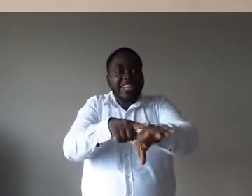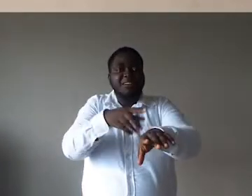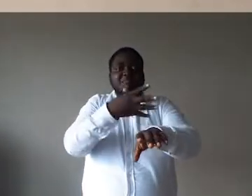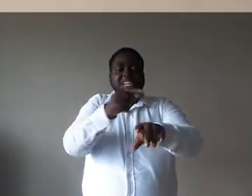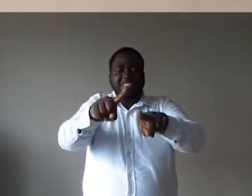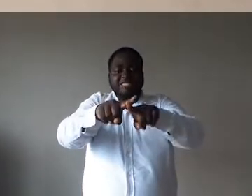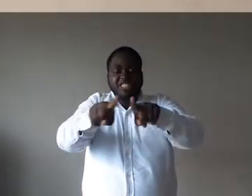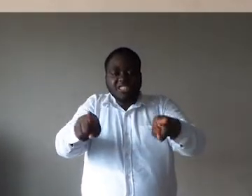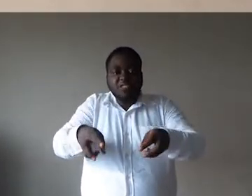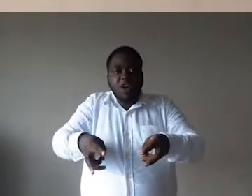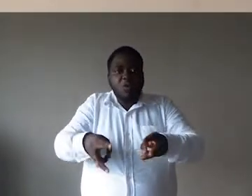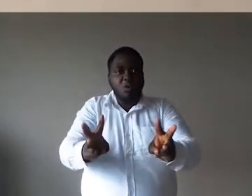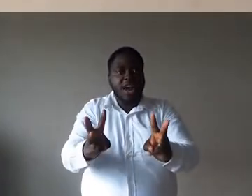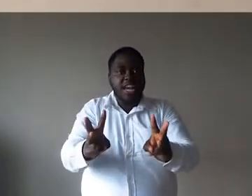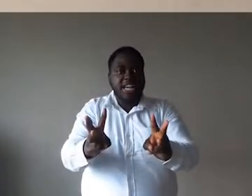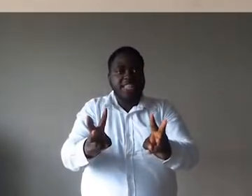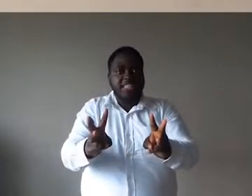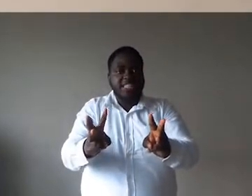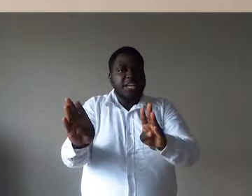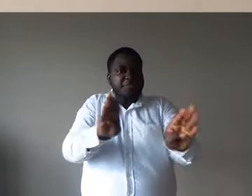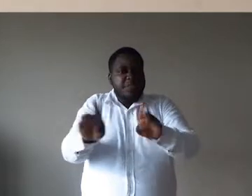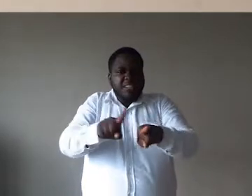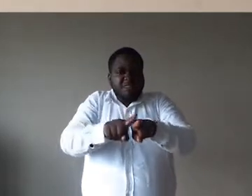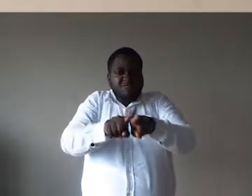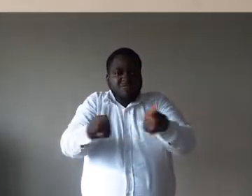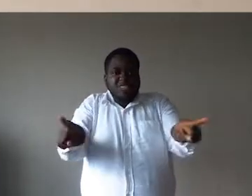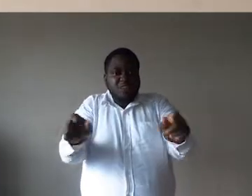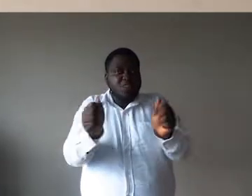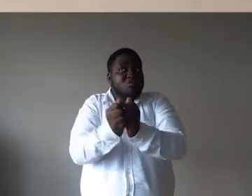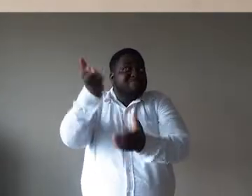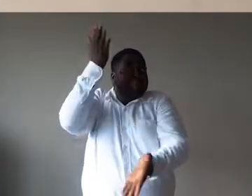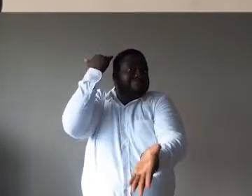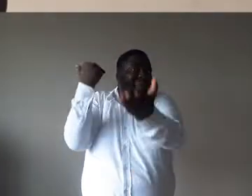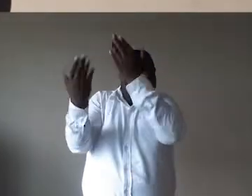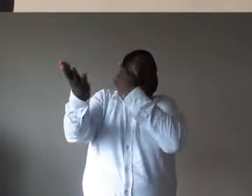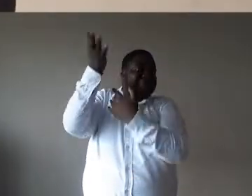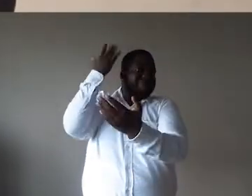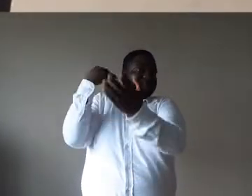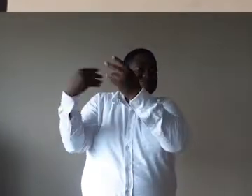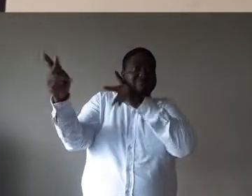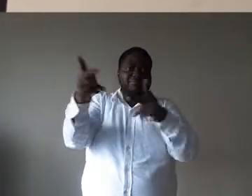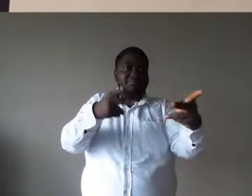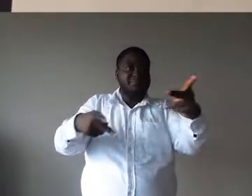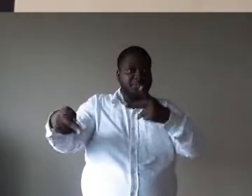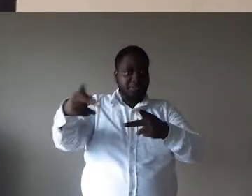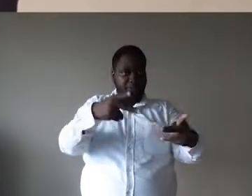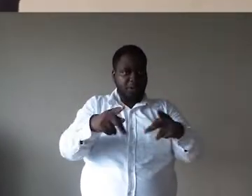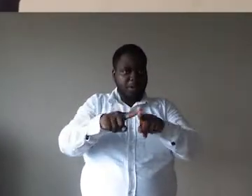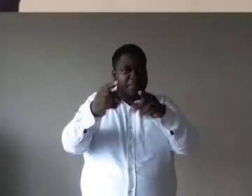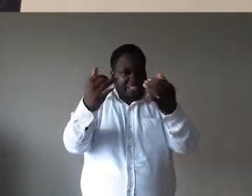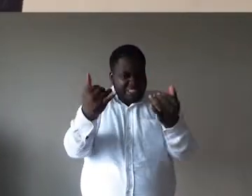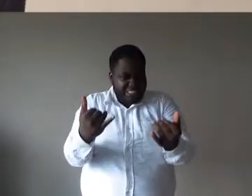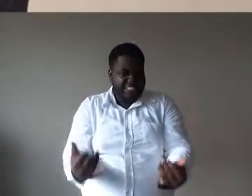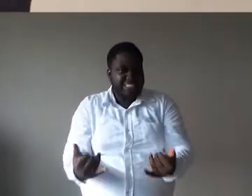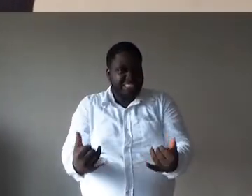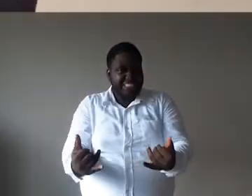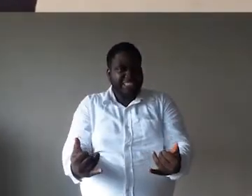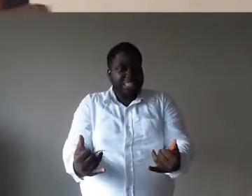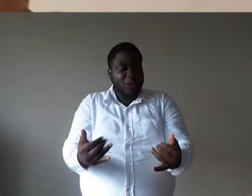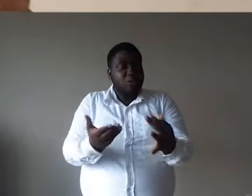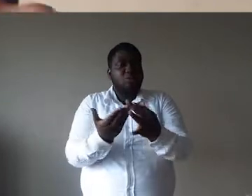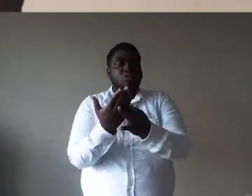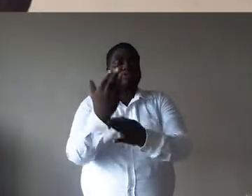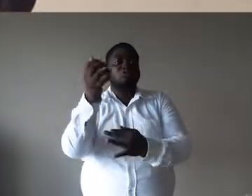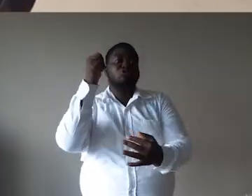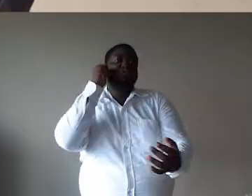ways dealt with our fathers by the prophets, has in these last days spoken to us by his Son, whom he has made